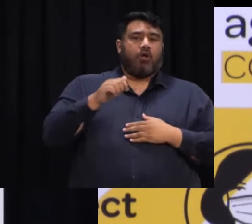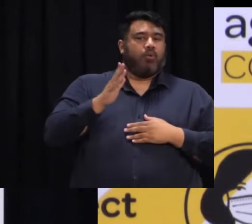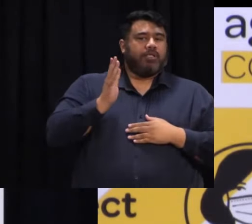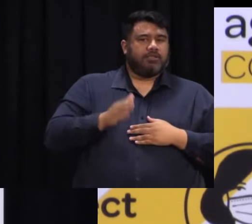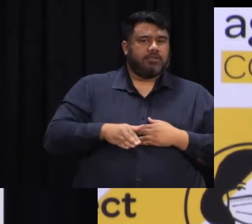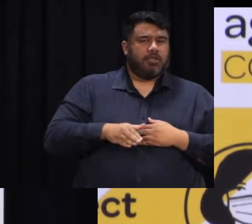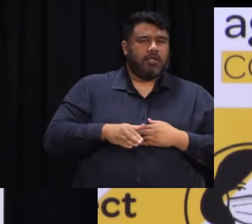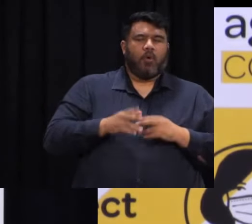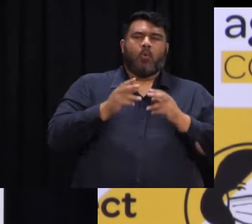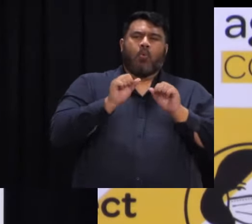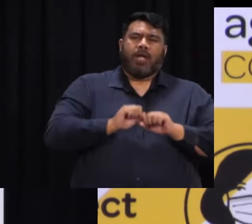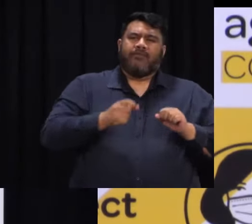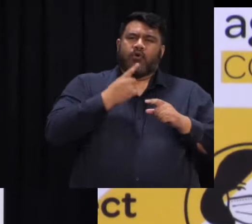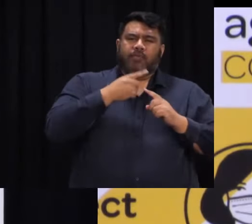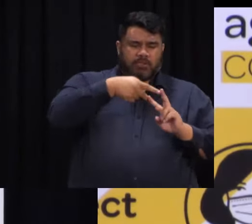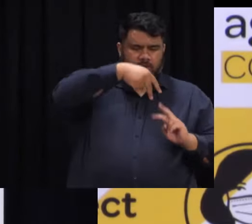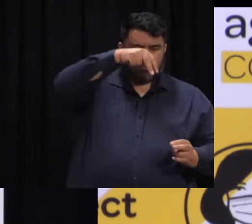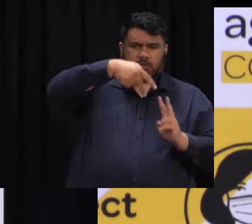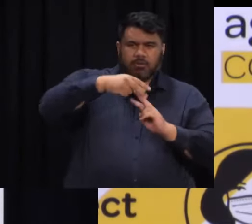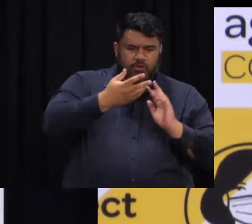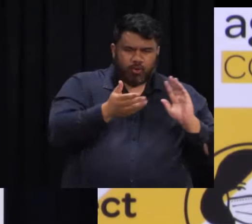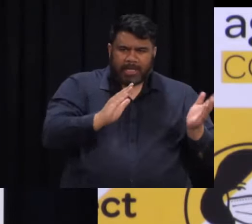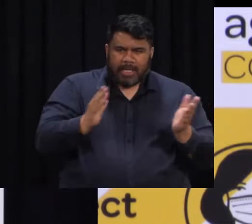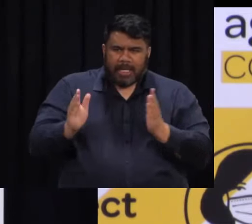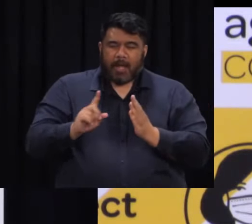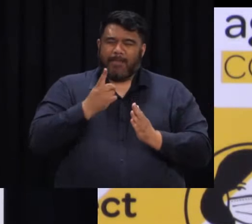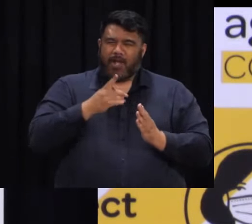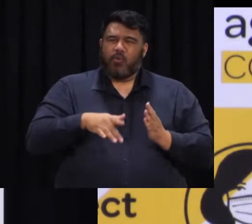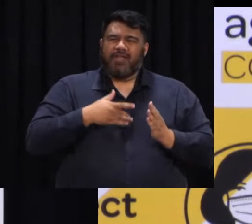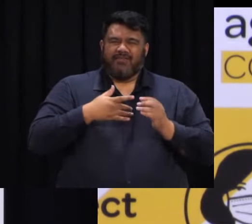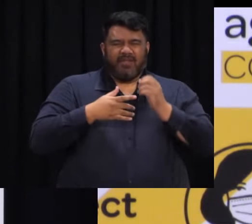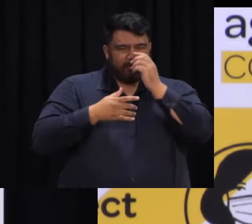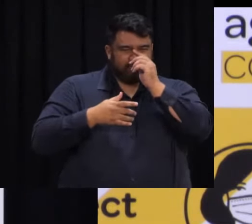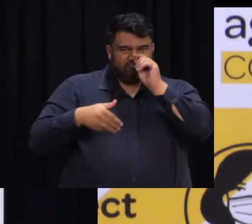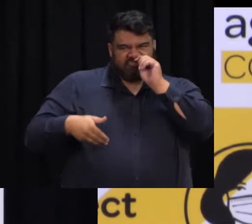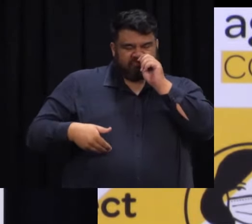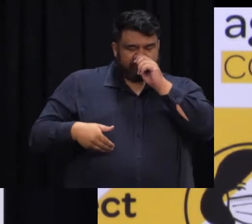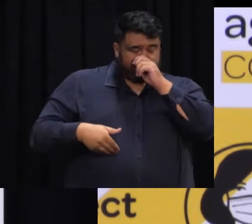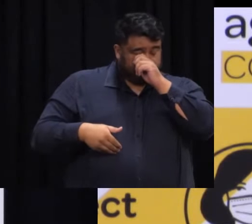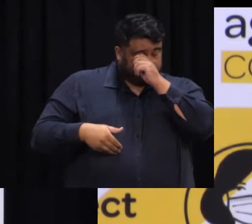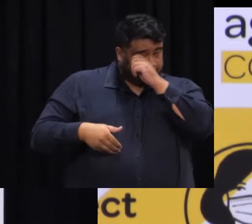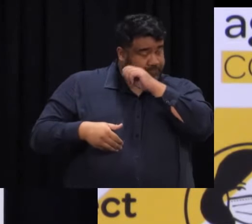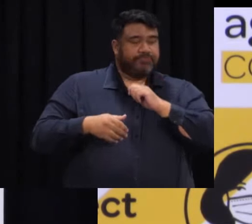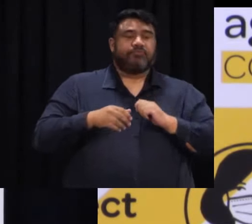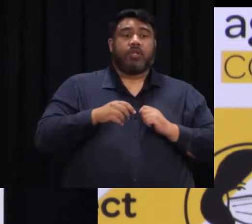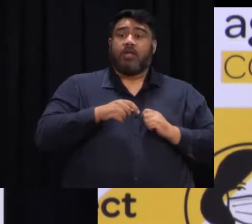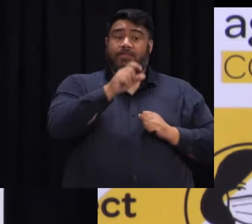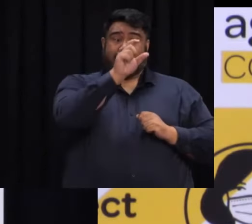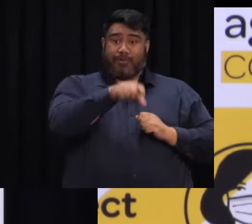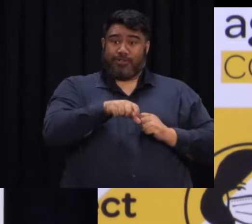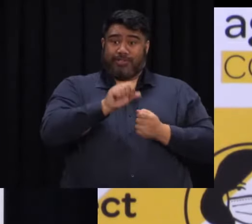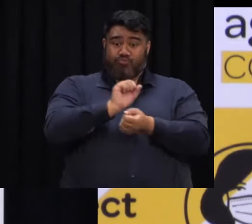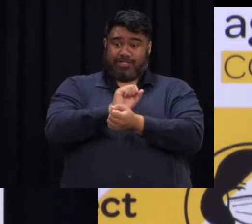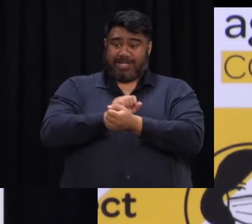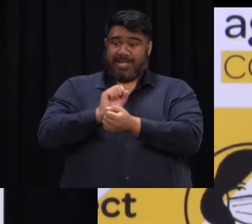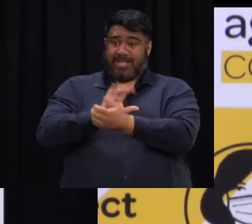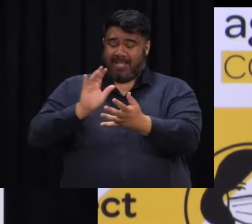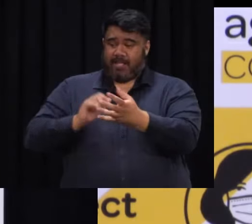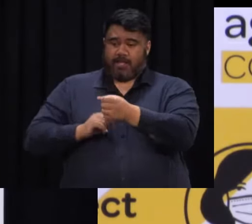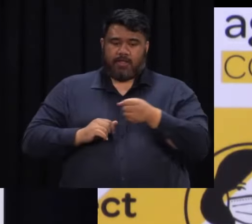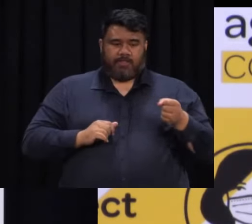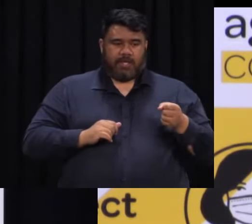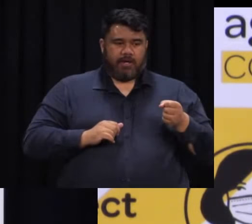genome sequencing on all the people involved, but it seems likely that the person who was on remand was infected by someone